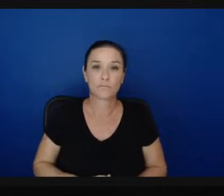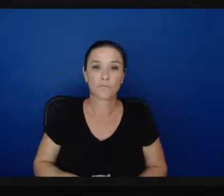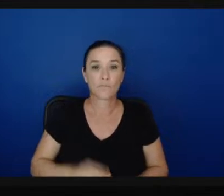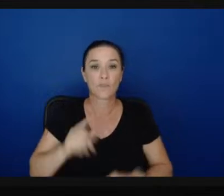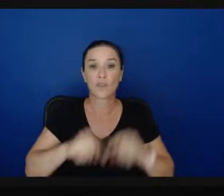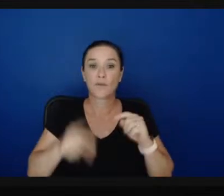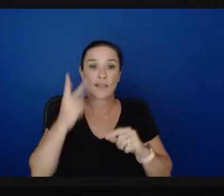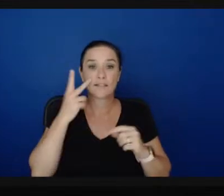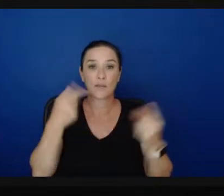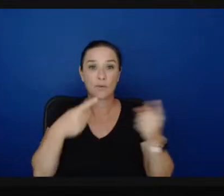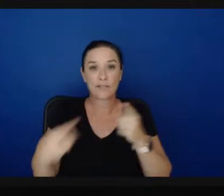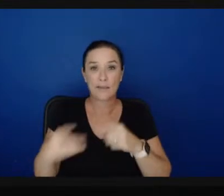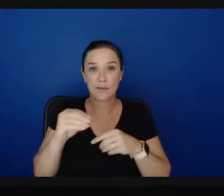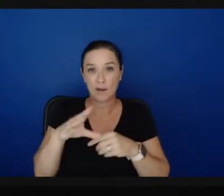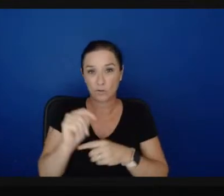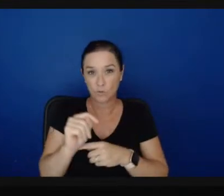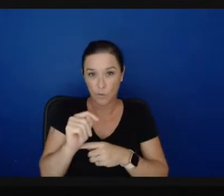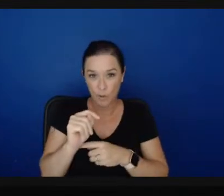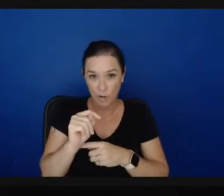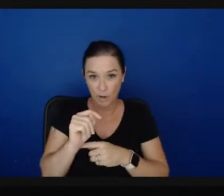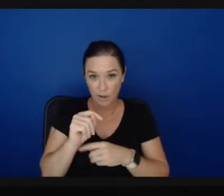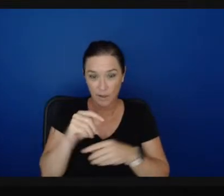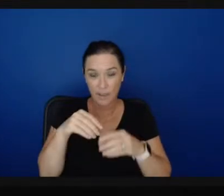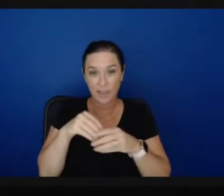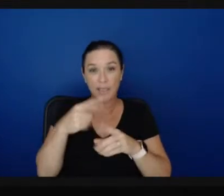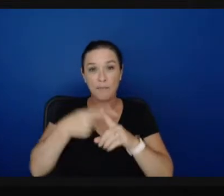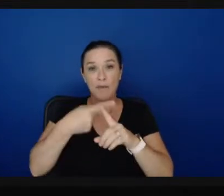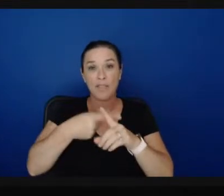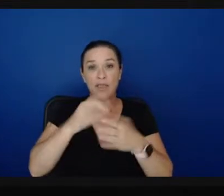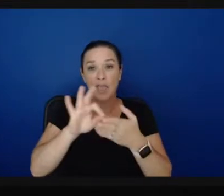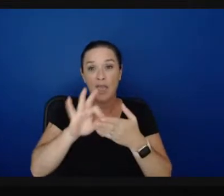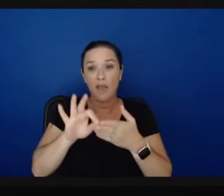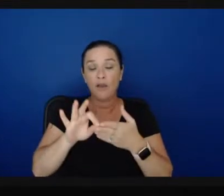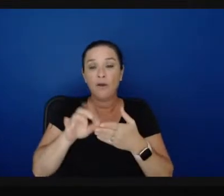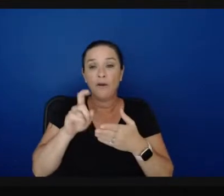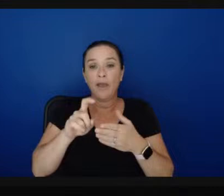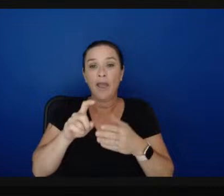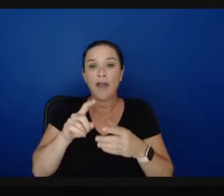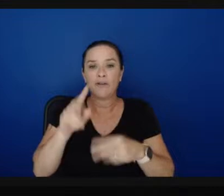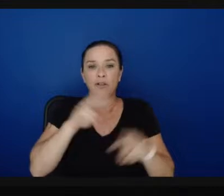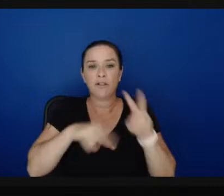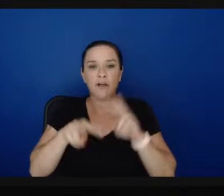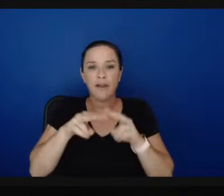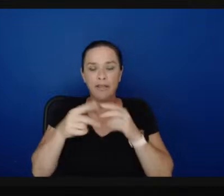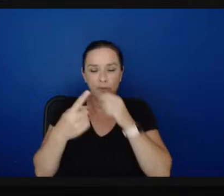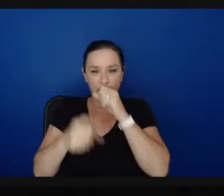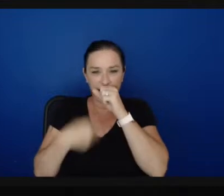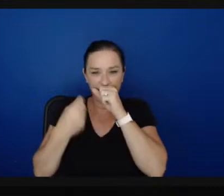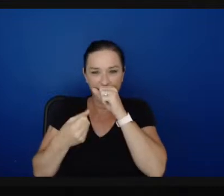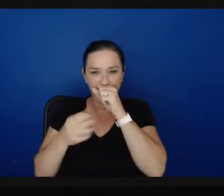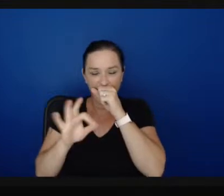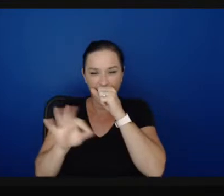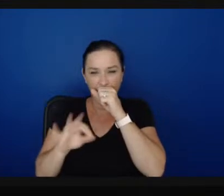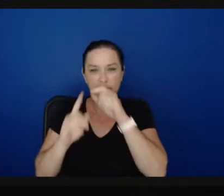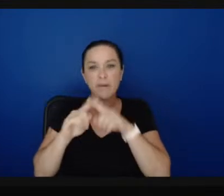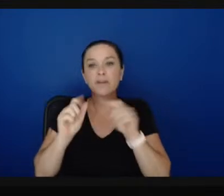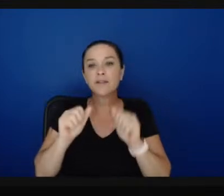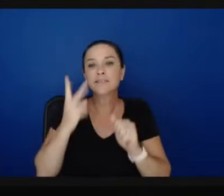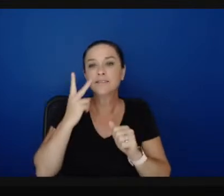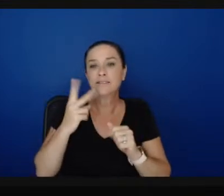ones in October on our monthly count. We'll have to go to the year count for that. But here you see this pattern of cycles once